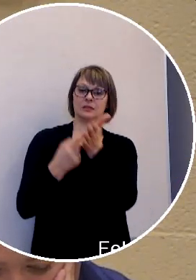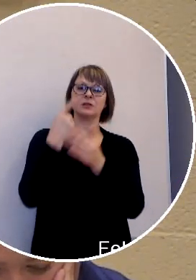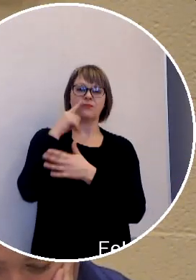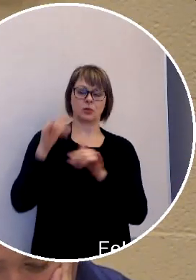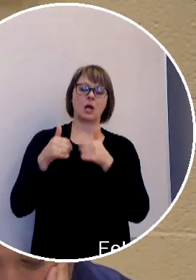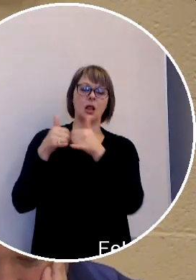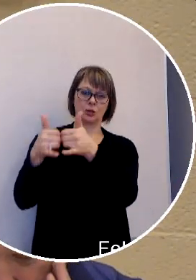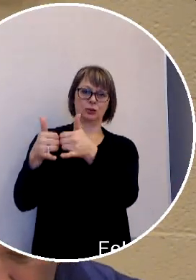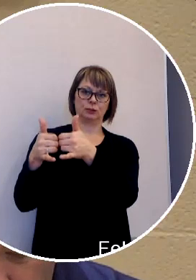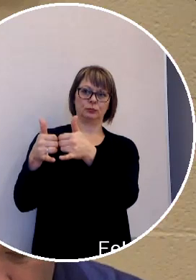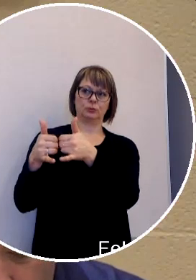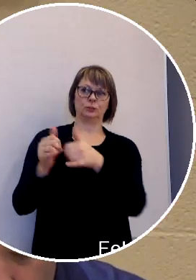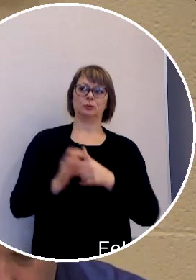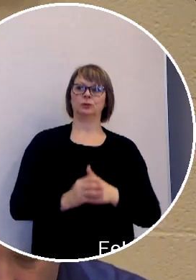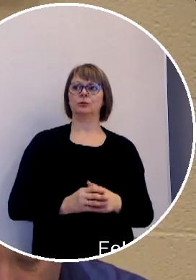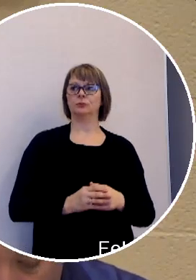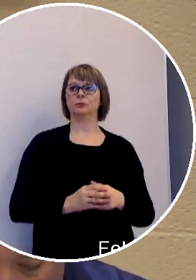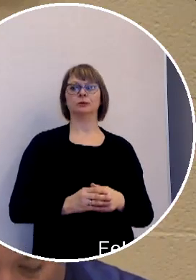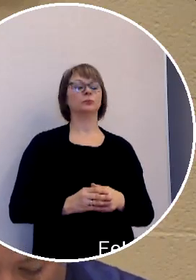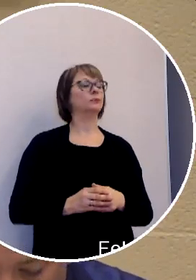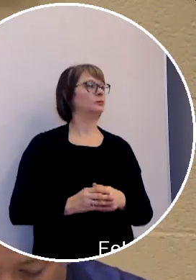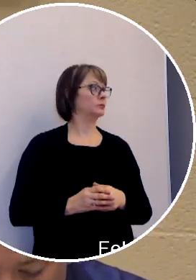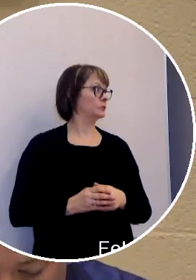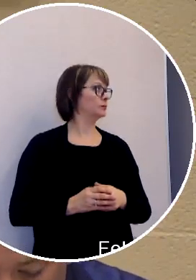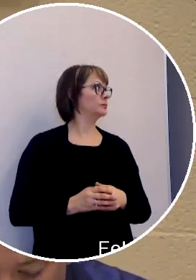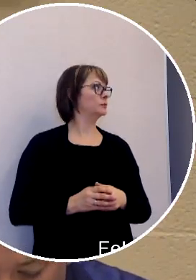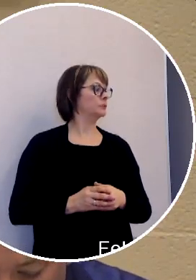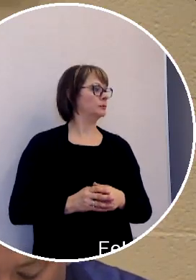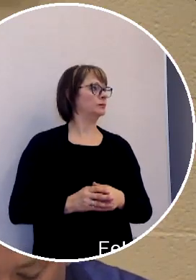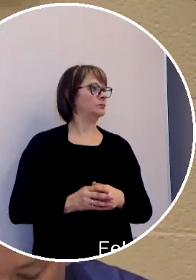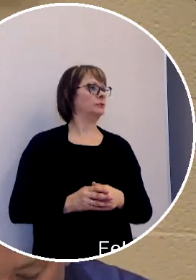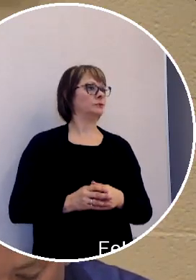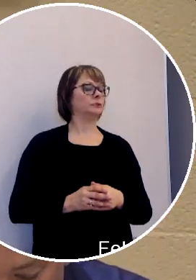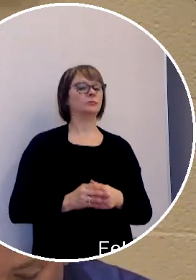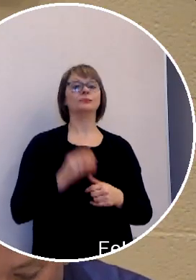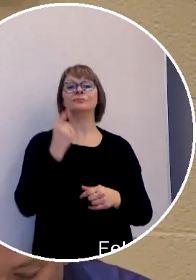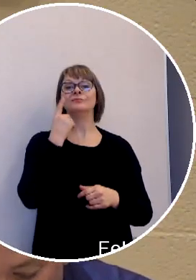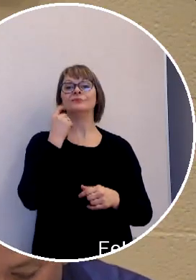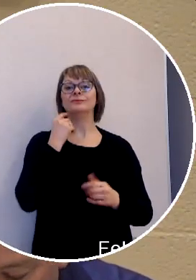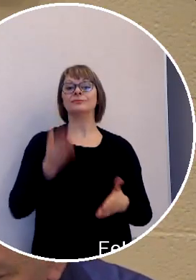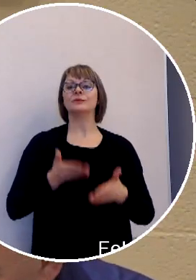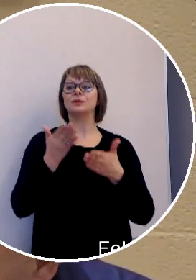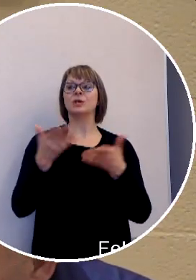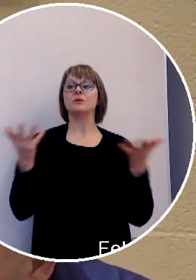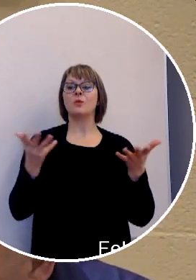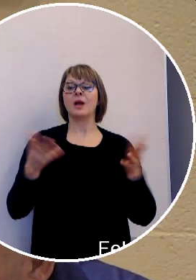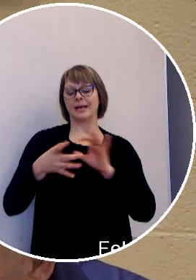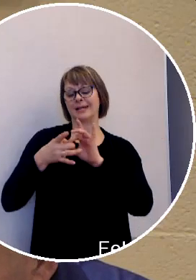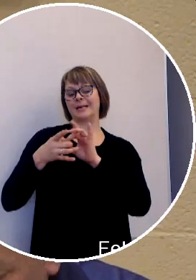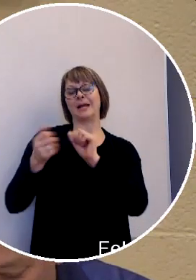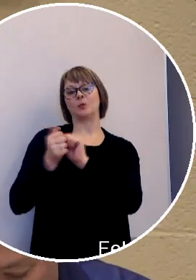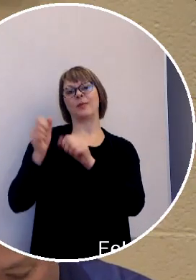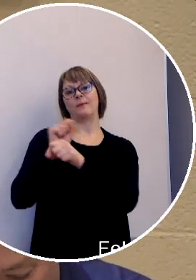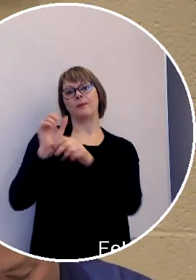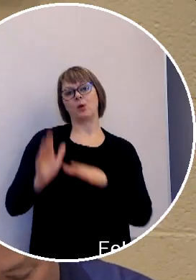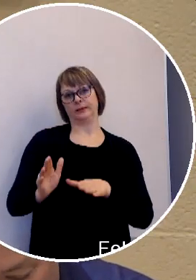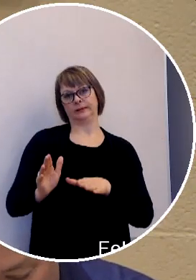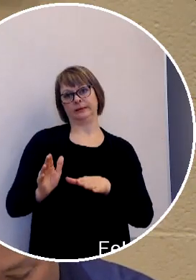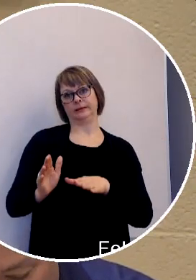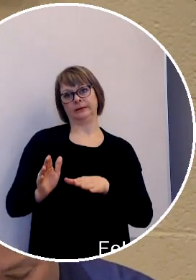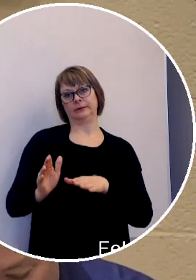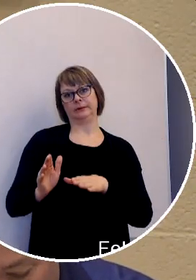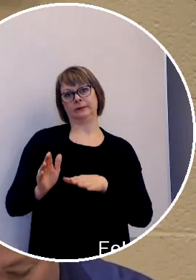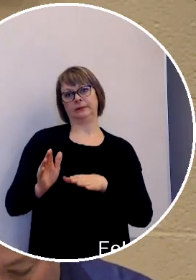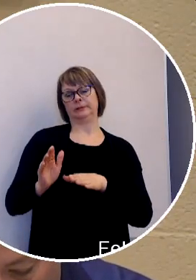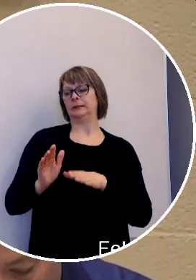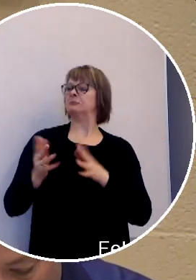scholarships, and there was a suggestion to connect with employees via thought